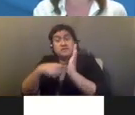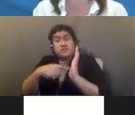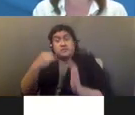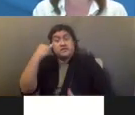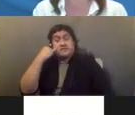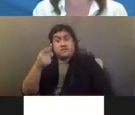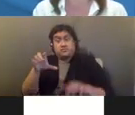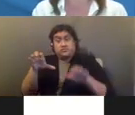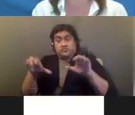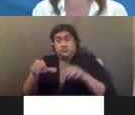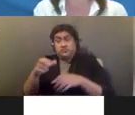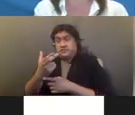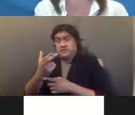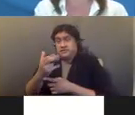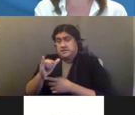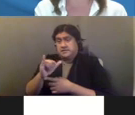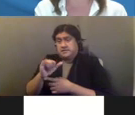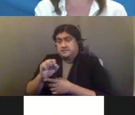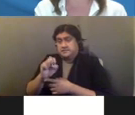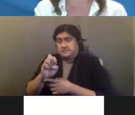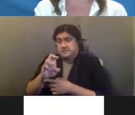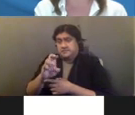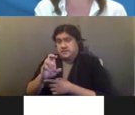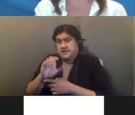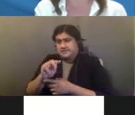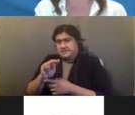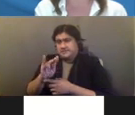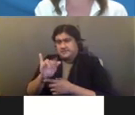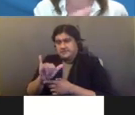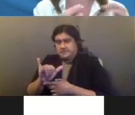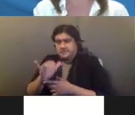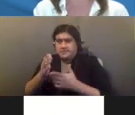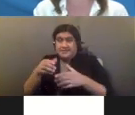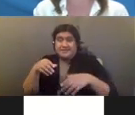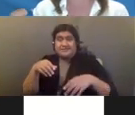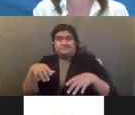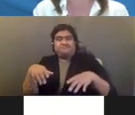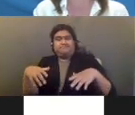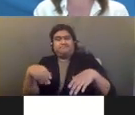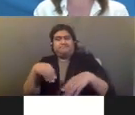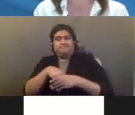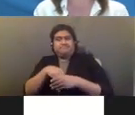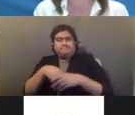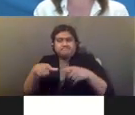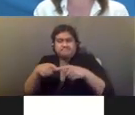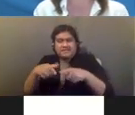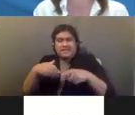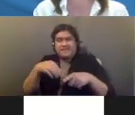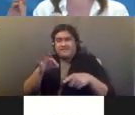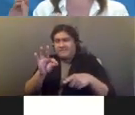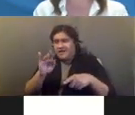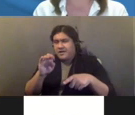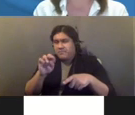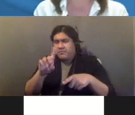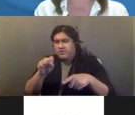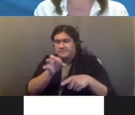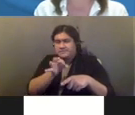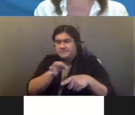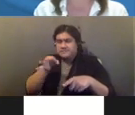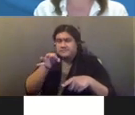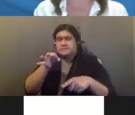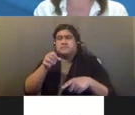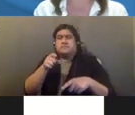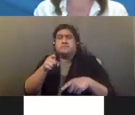hysterectomy because somebody has a medical indication like fibroids, you must also cover a hysterectomy purely for